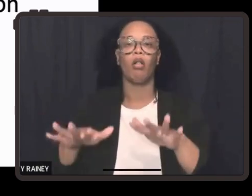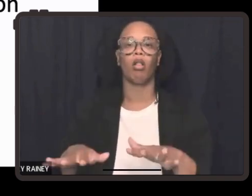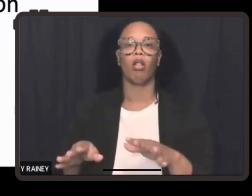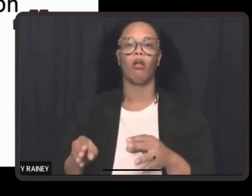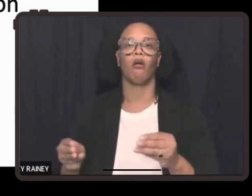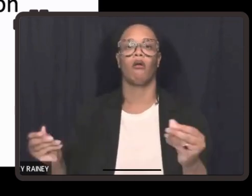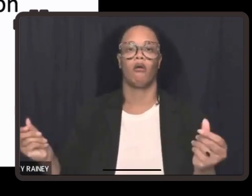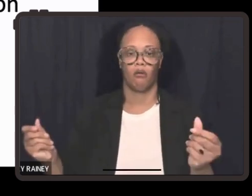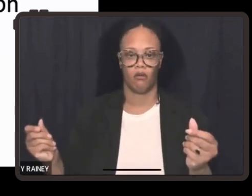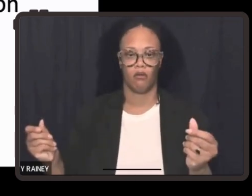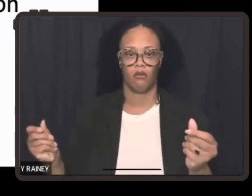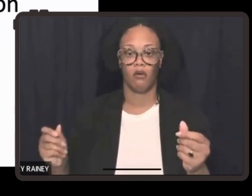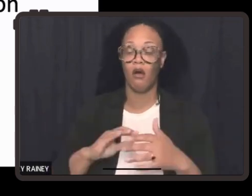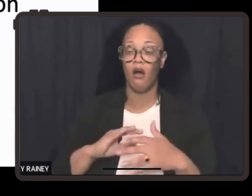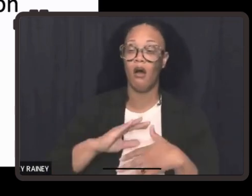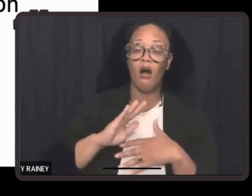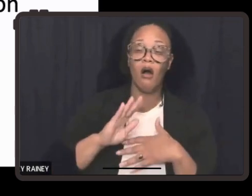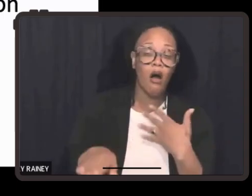all the things you're